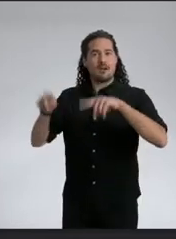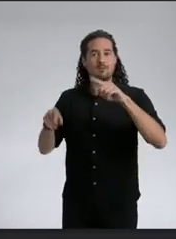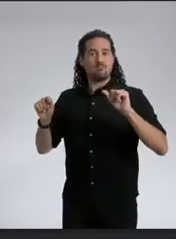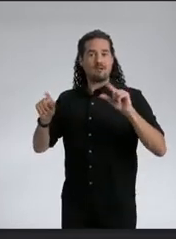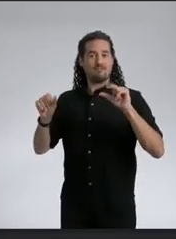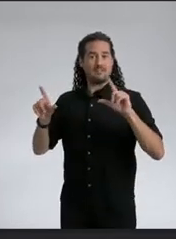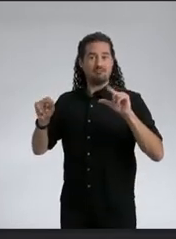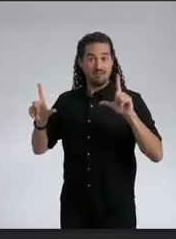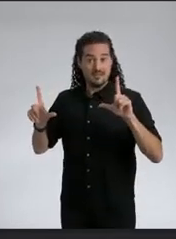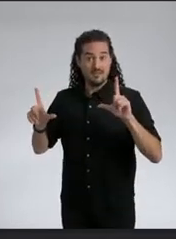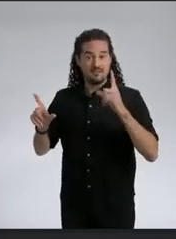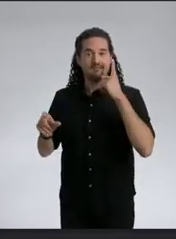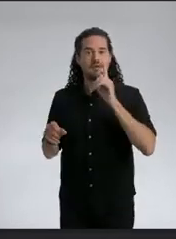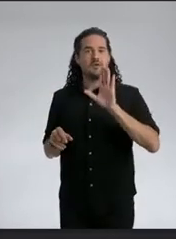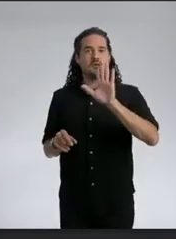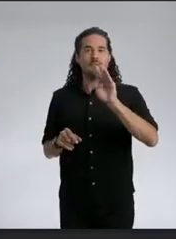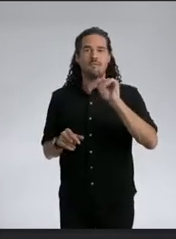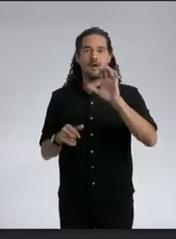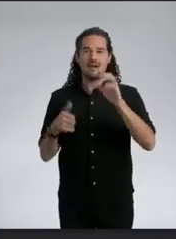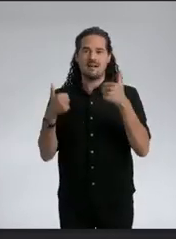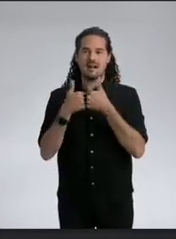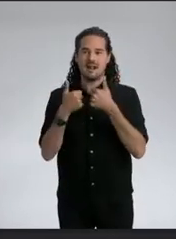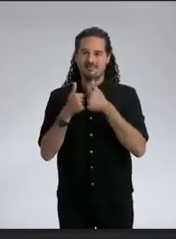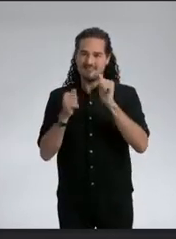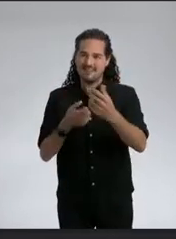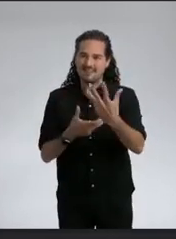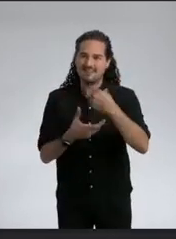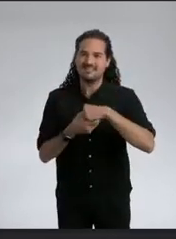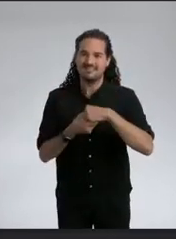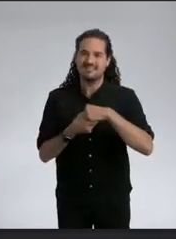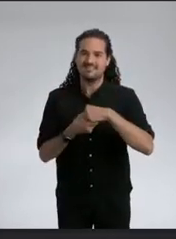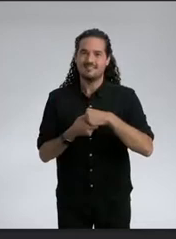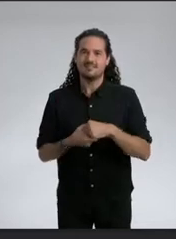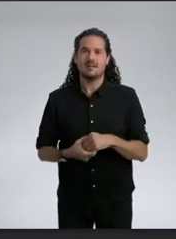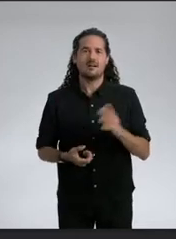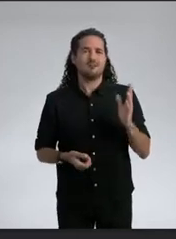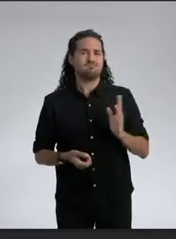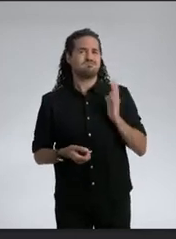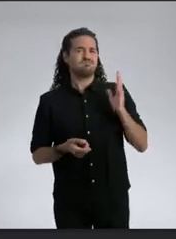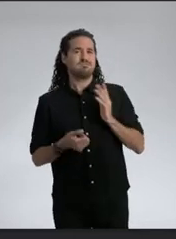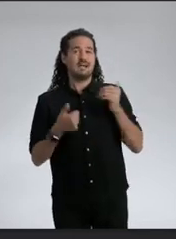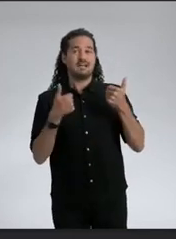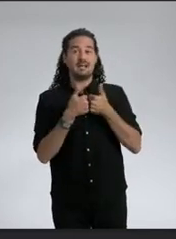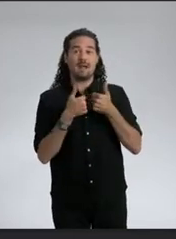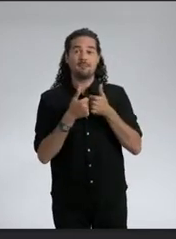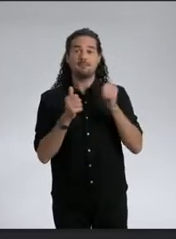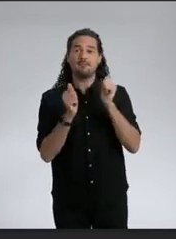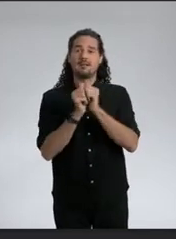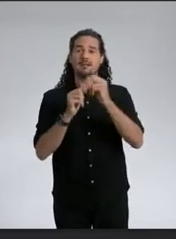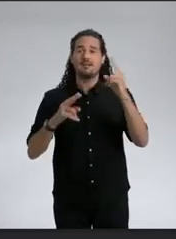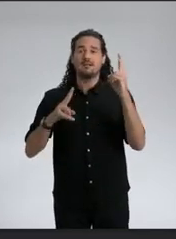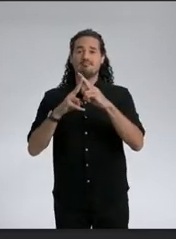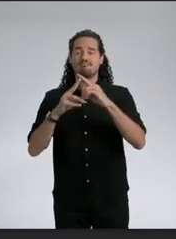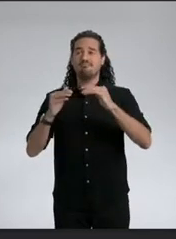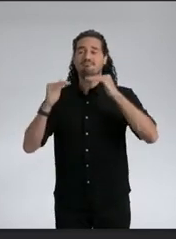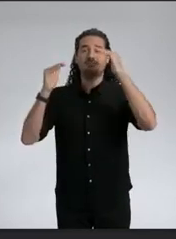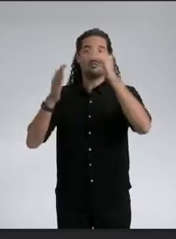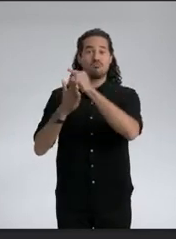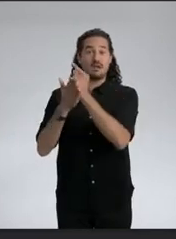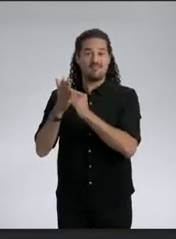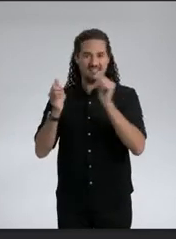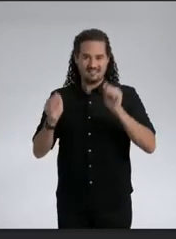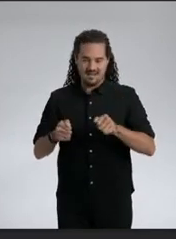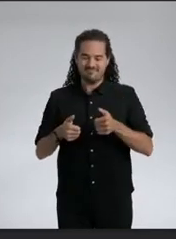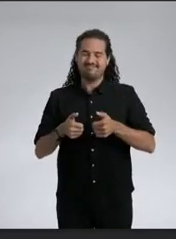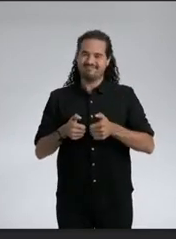Mac games as well. Now, high-end games with advanced graphics are often designed around using game controllers as input. And adding game